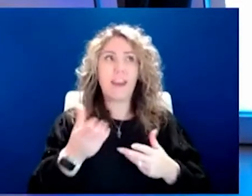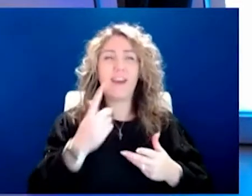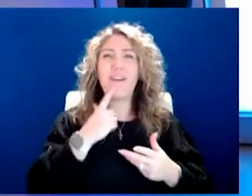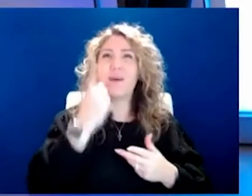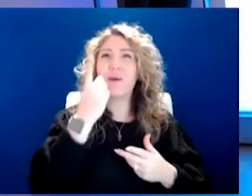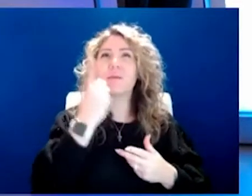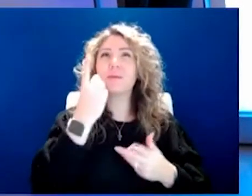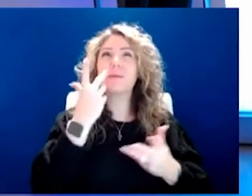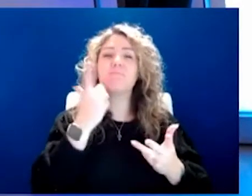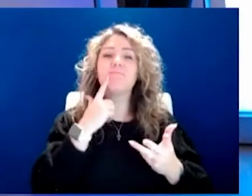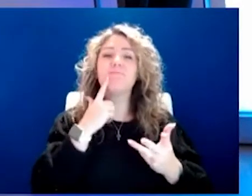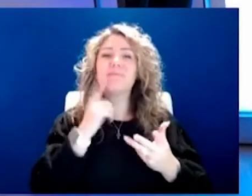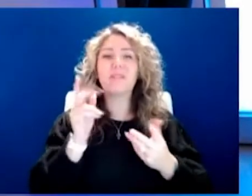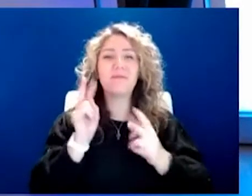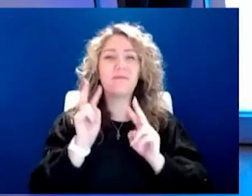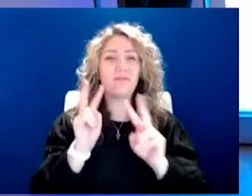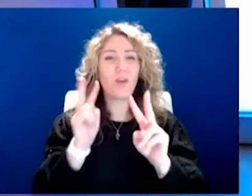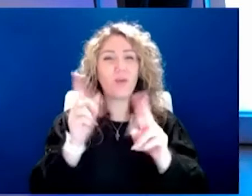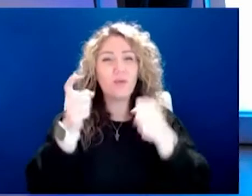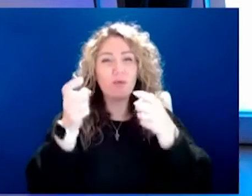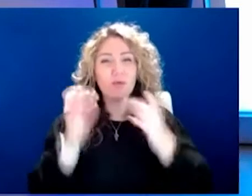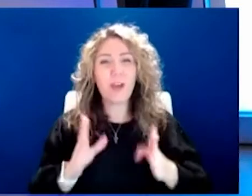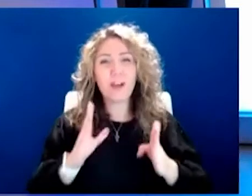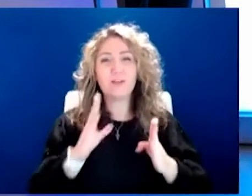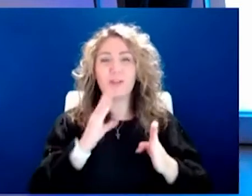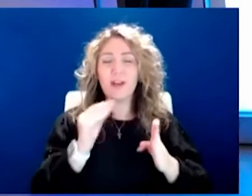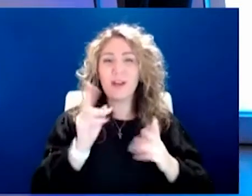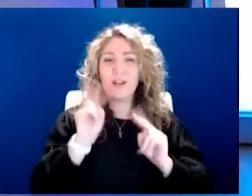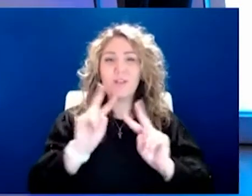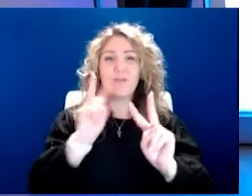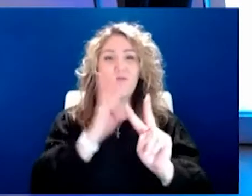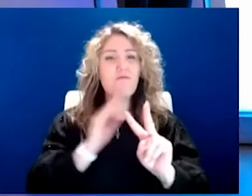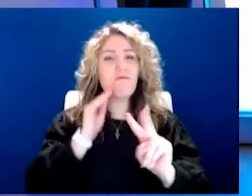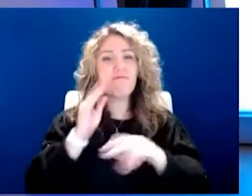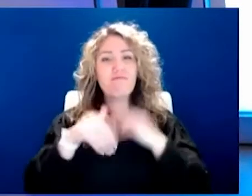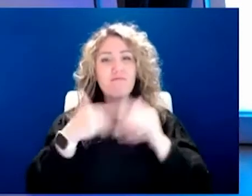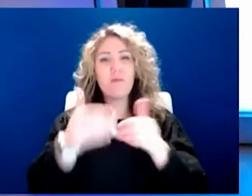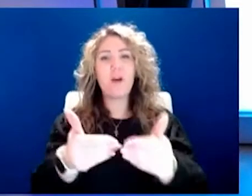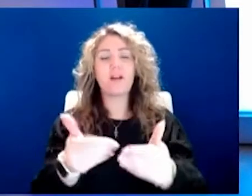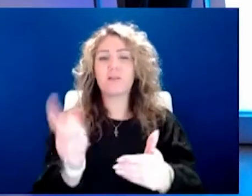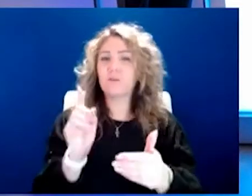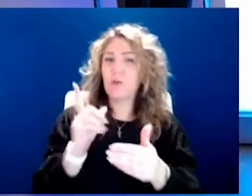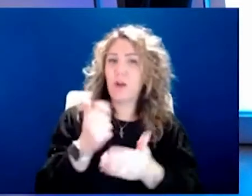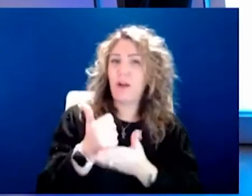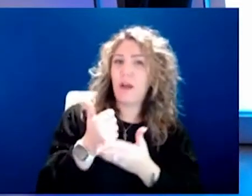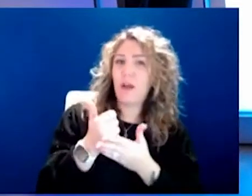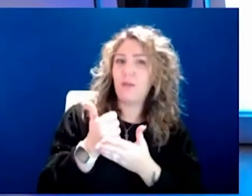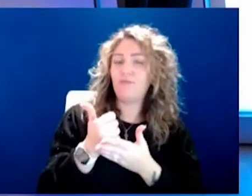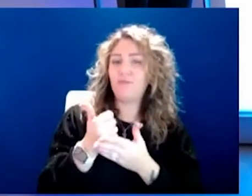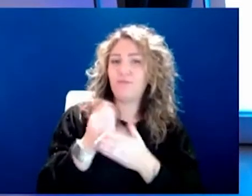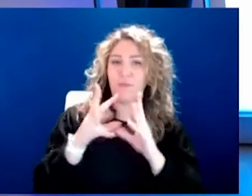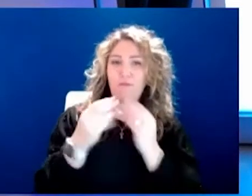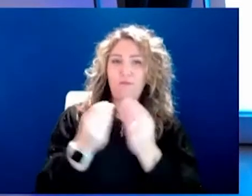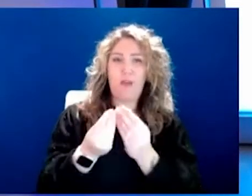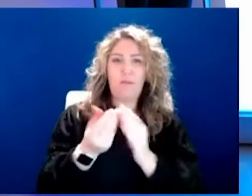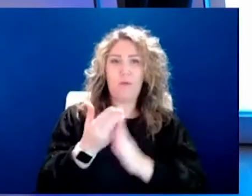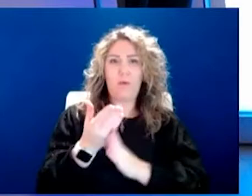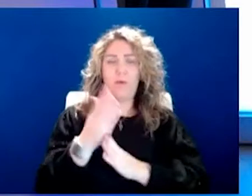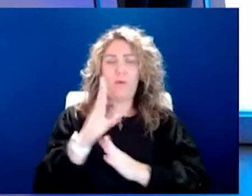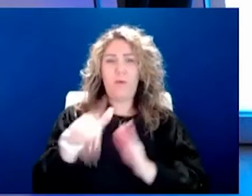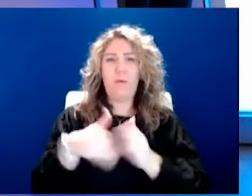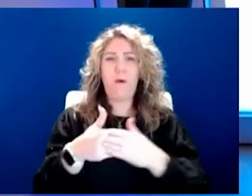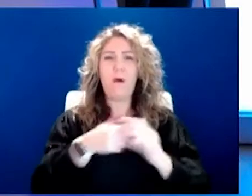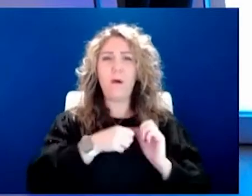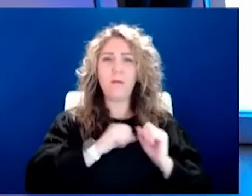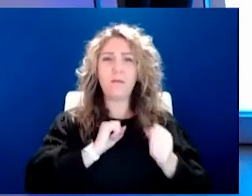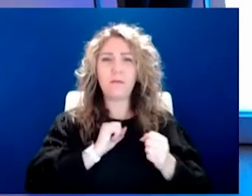funeral directors and the funeral home process is where they're helping to help families through the mourning process. But it actually starts with